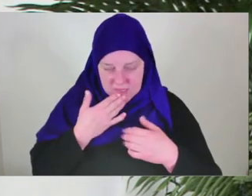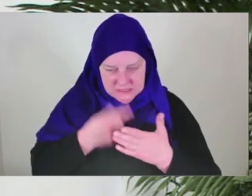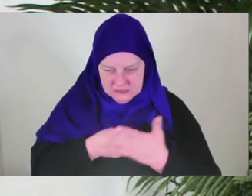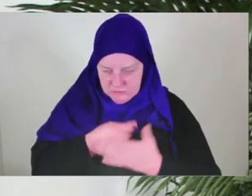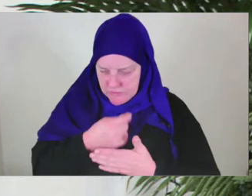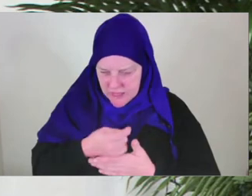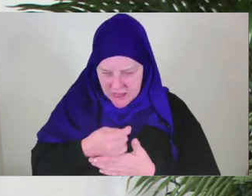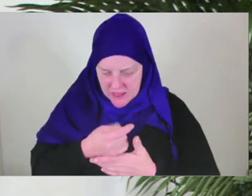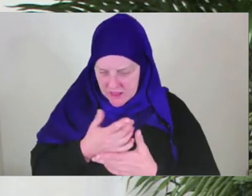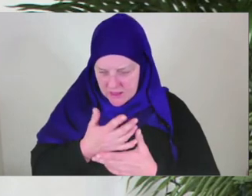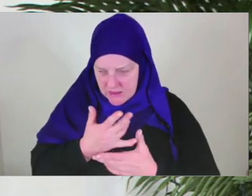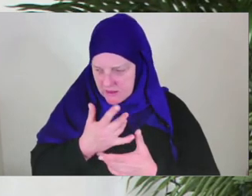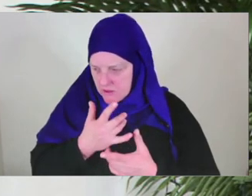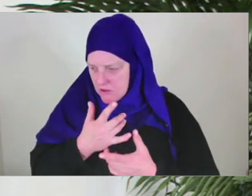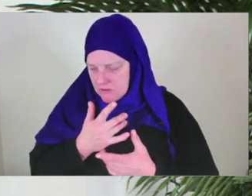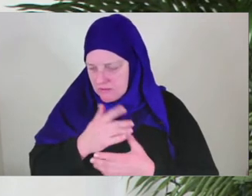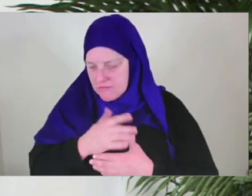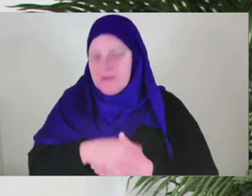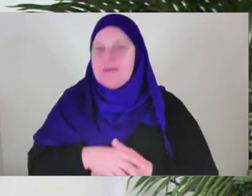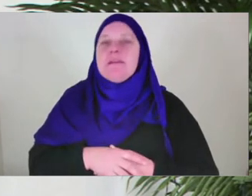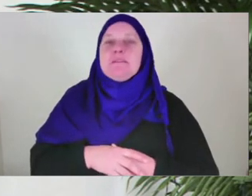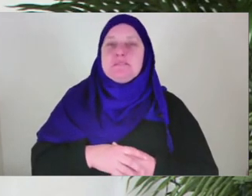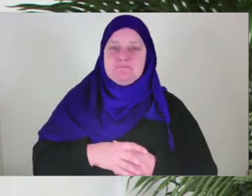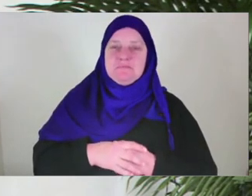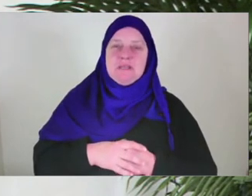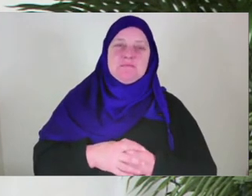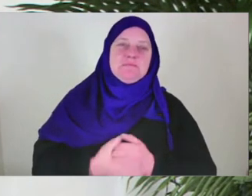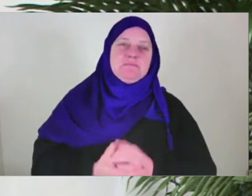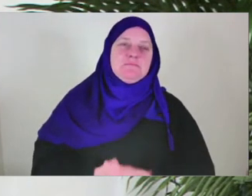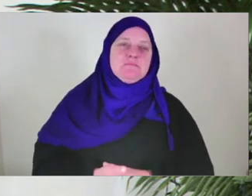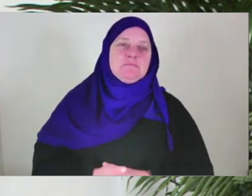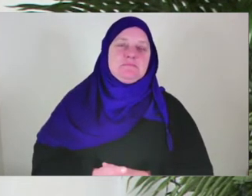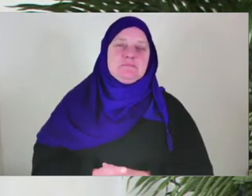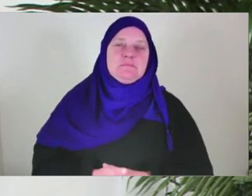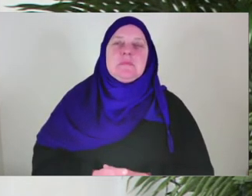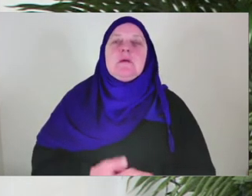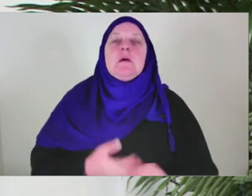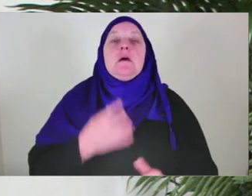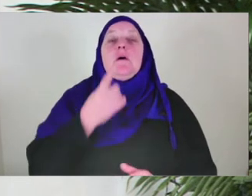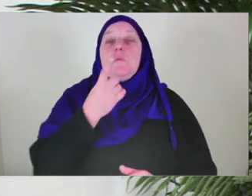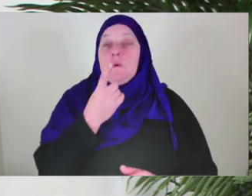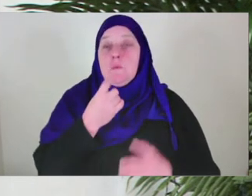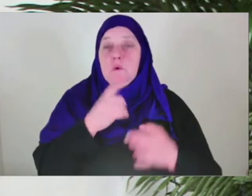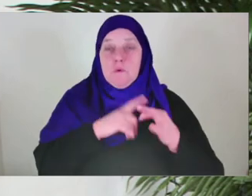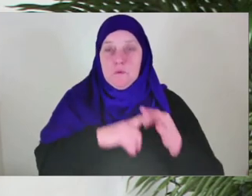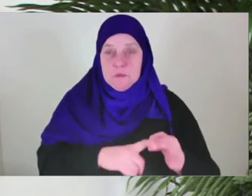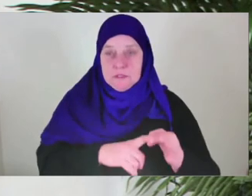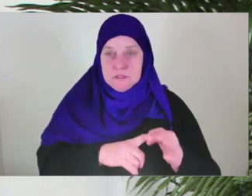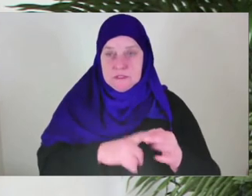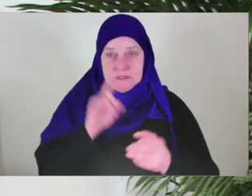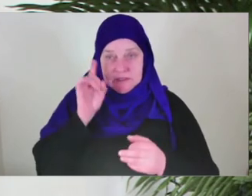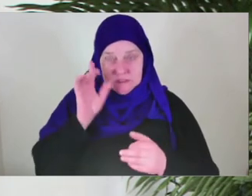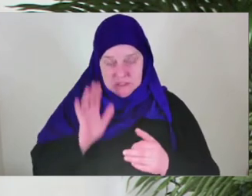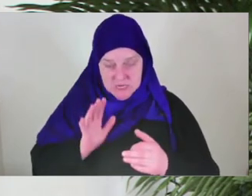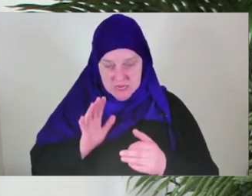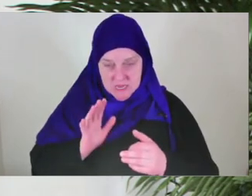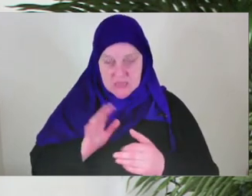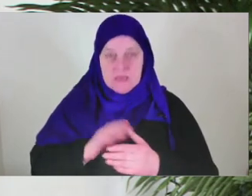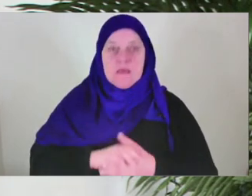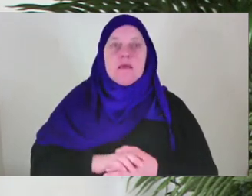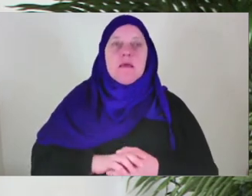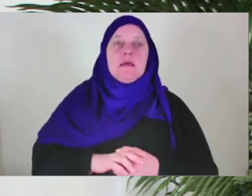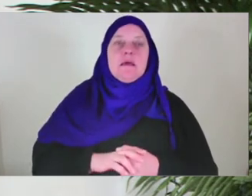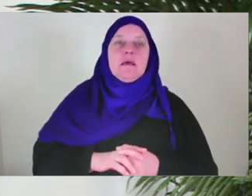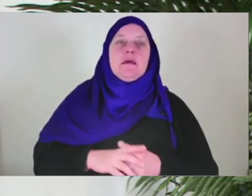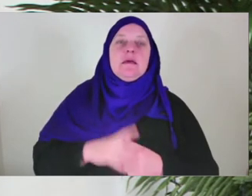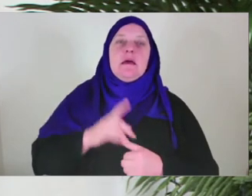One last question, inshallah, and then we'll wrap up. But I really do think we need a second session where we can go into a bit more